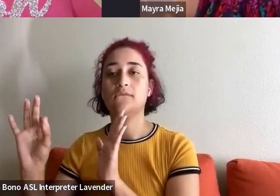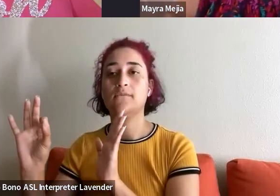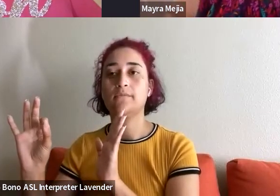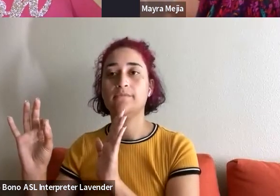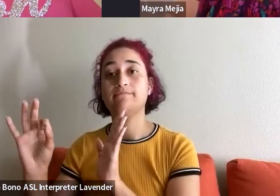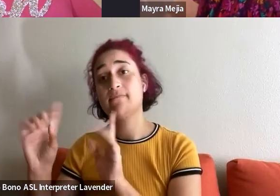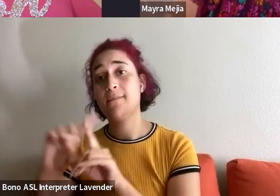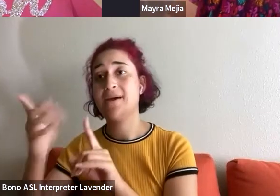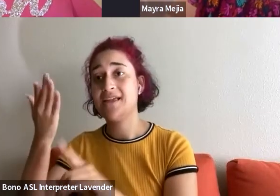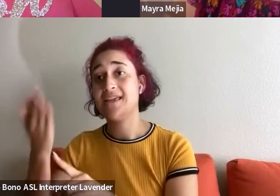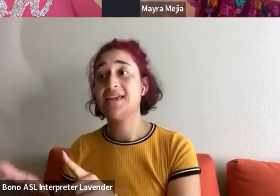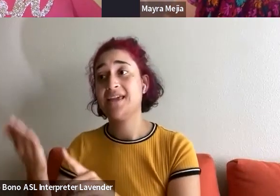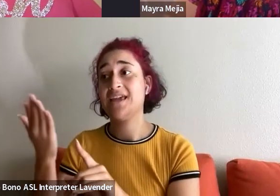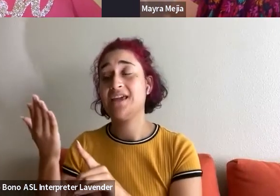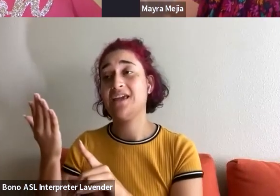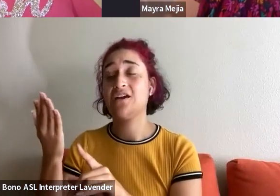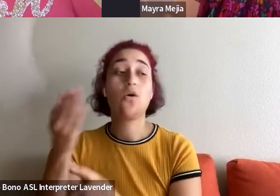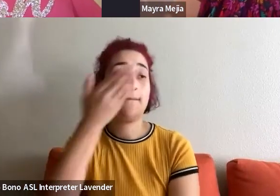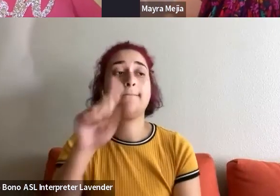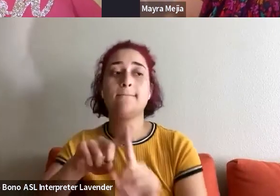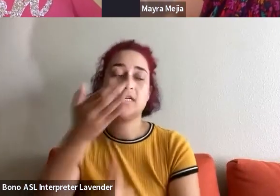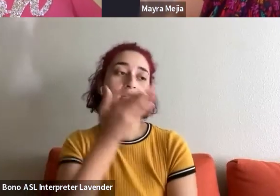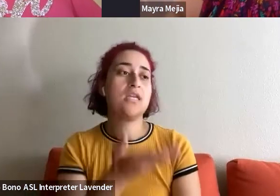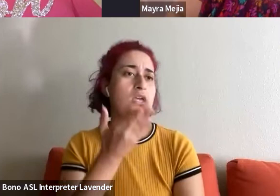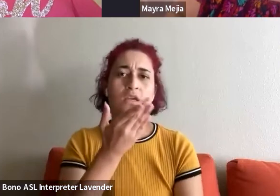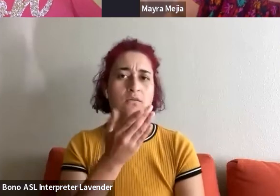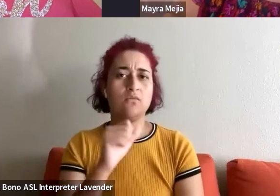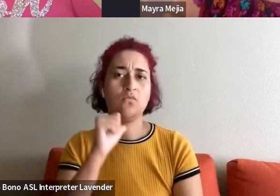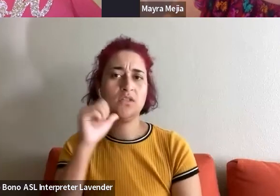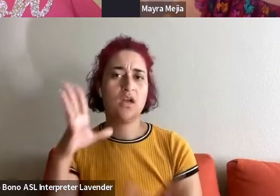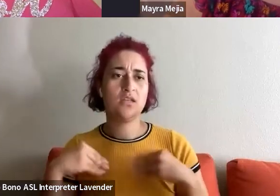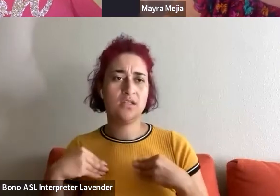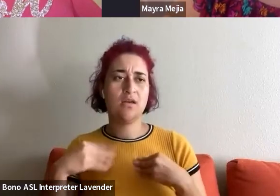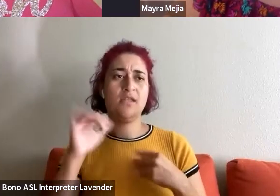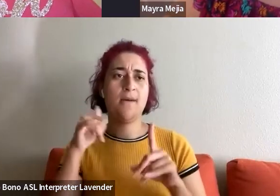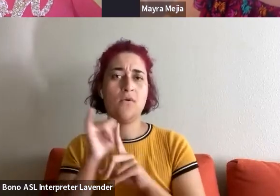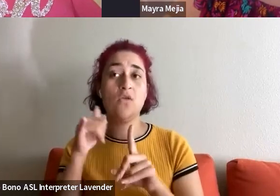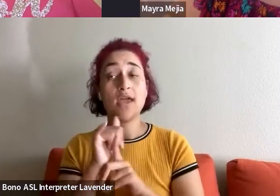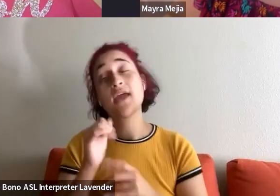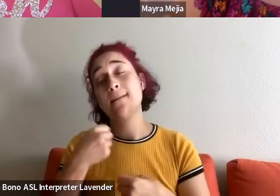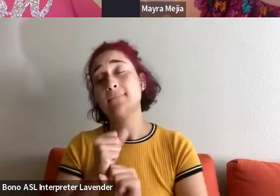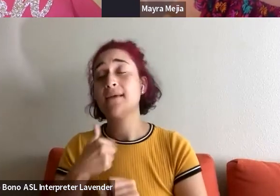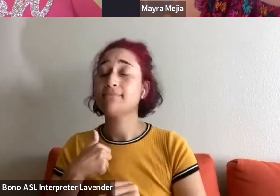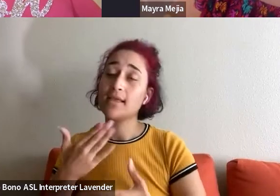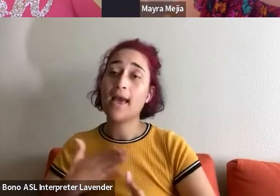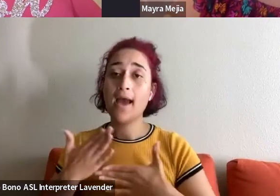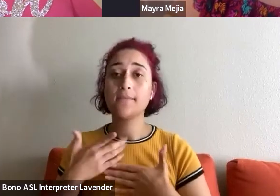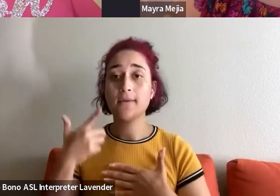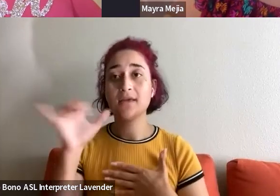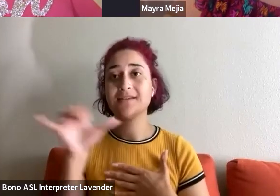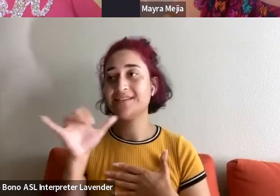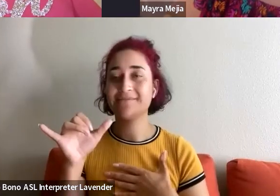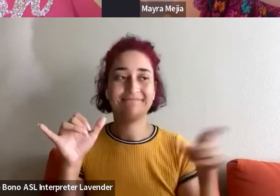But he did get a lot of backlash, and which made me happy, because that's